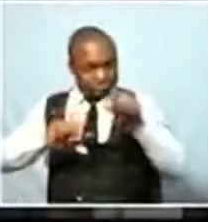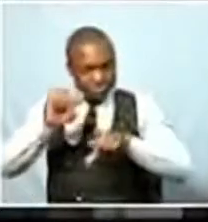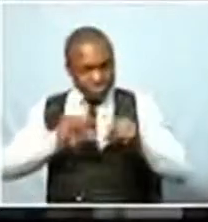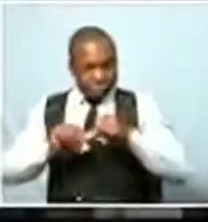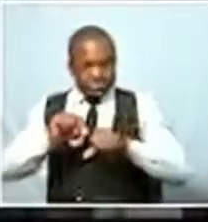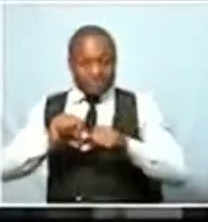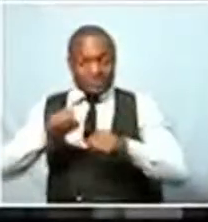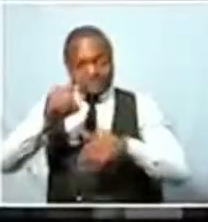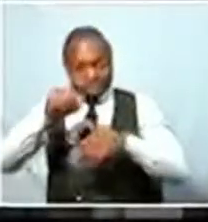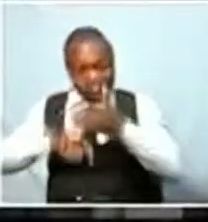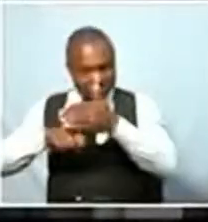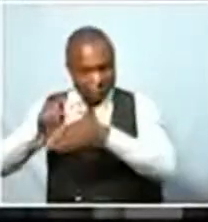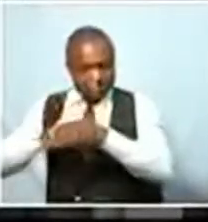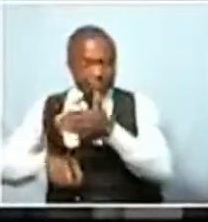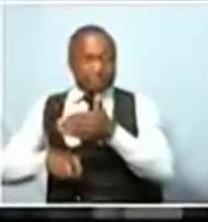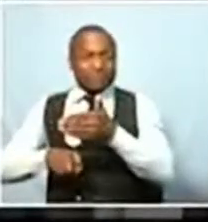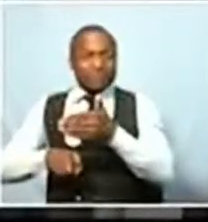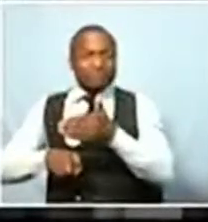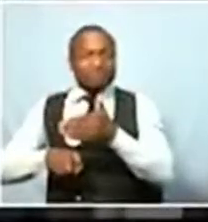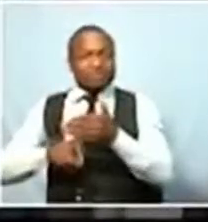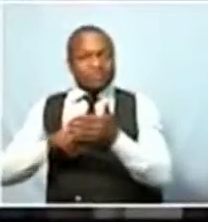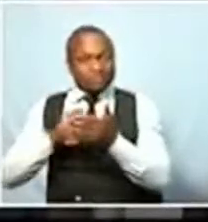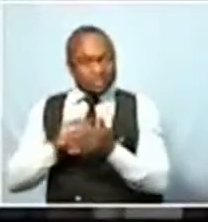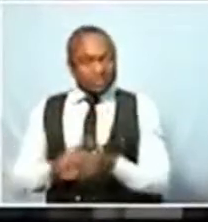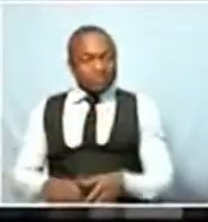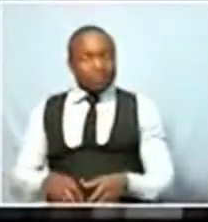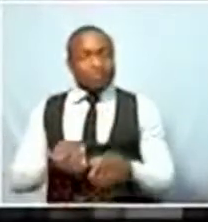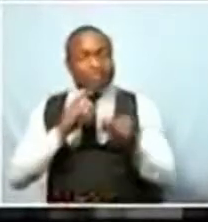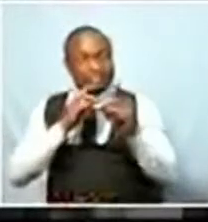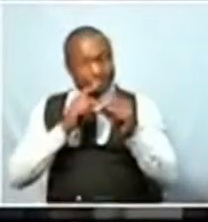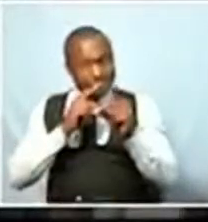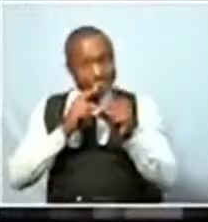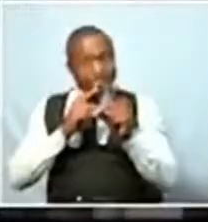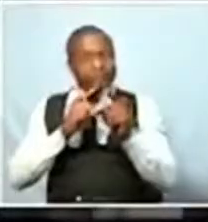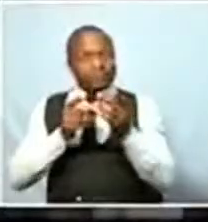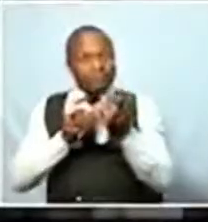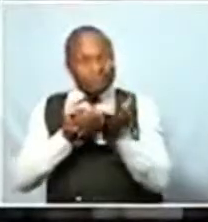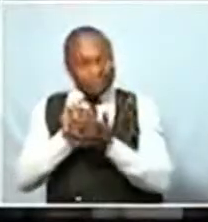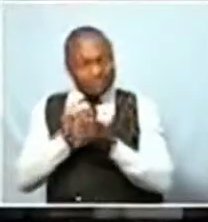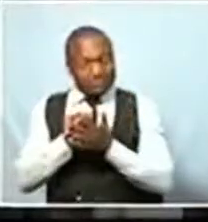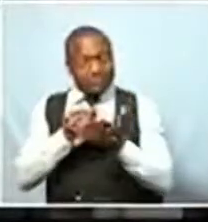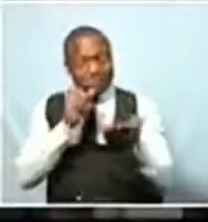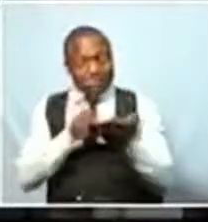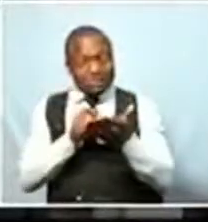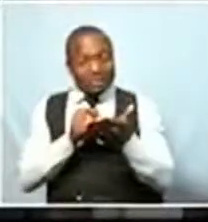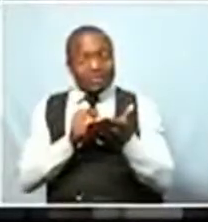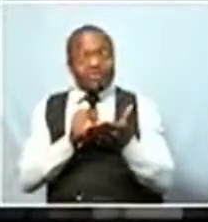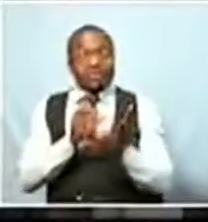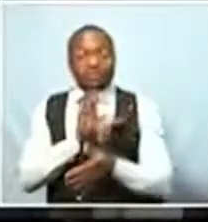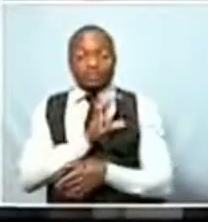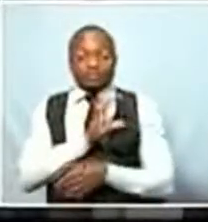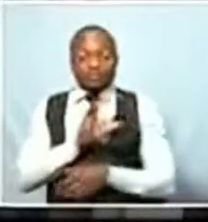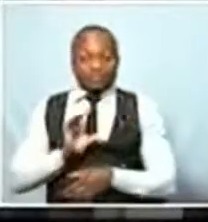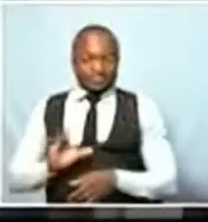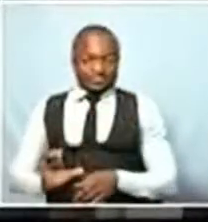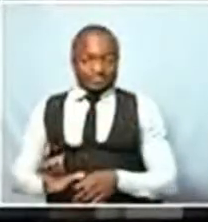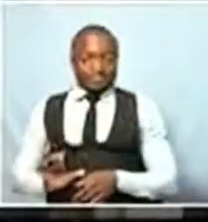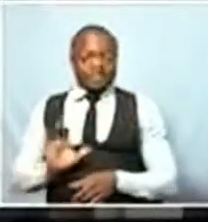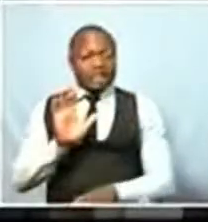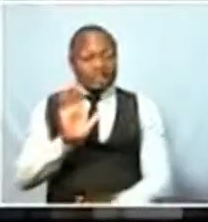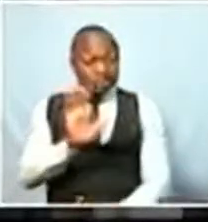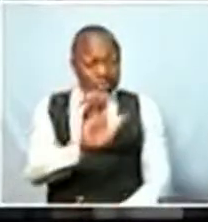even as an estimate of the revenue that's due to these auditees, so that in